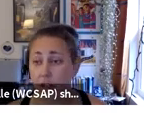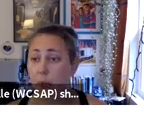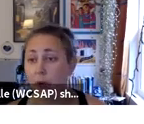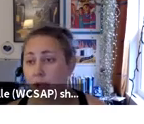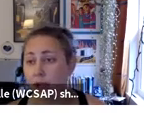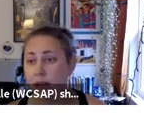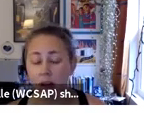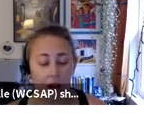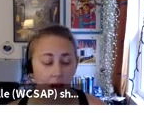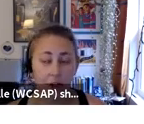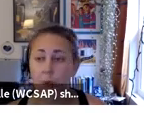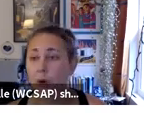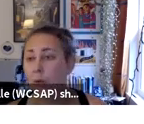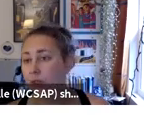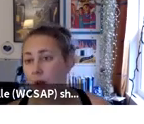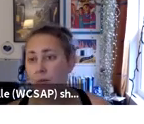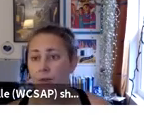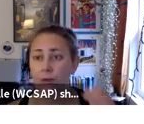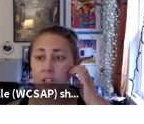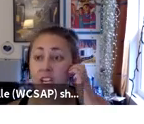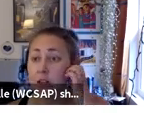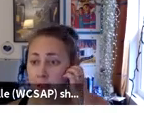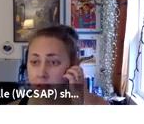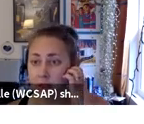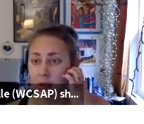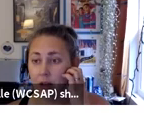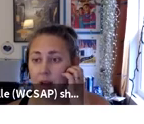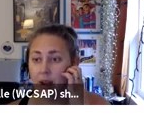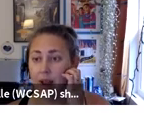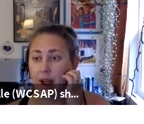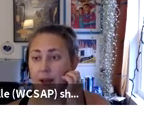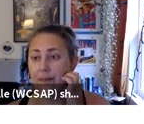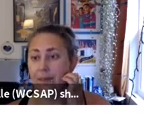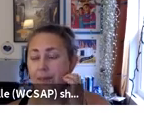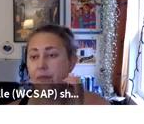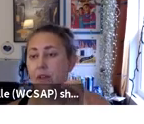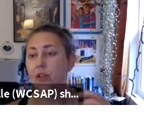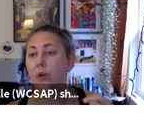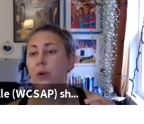survivors that she worked with, she would work with them for years.